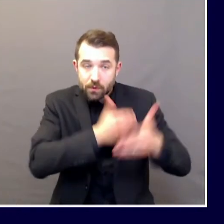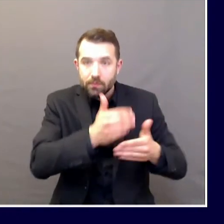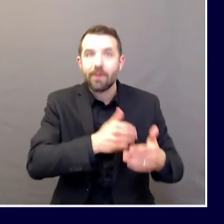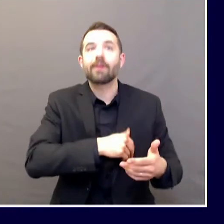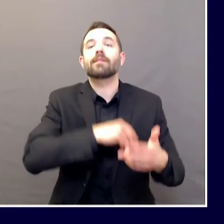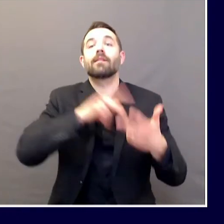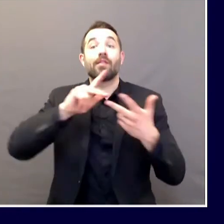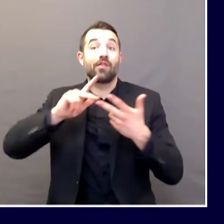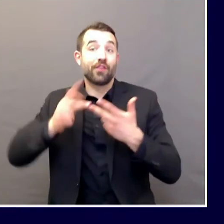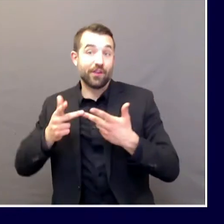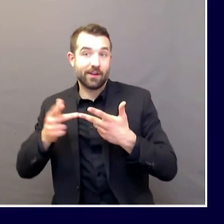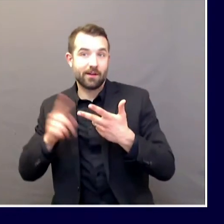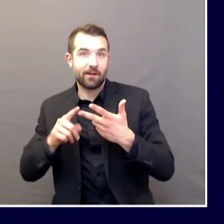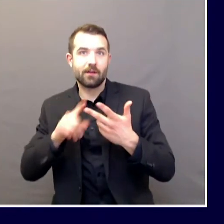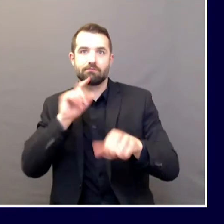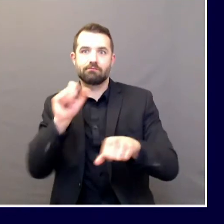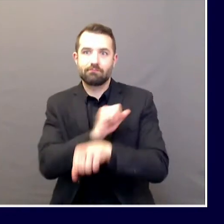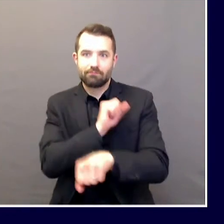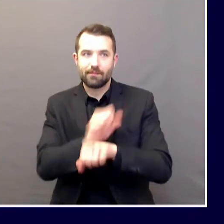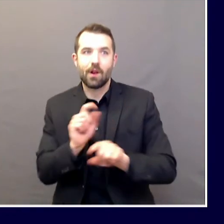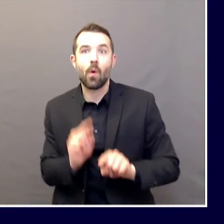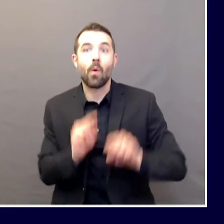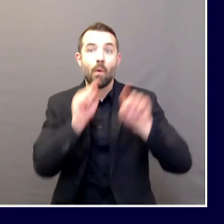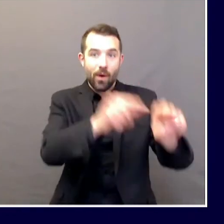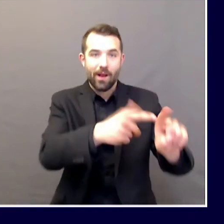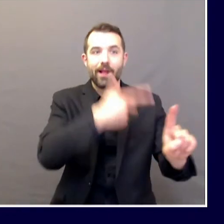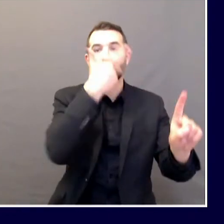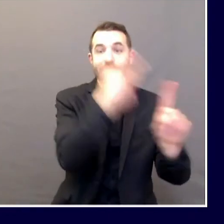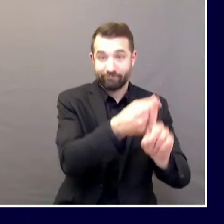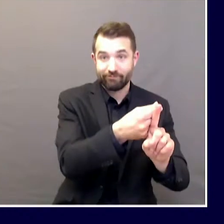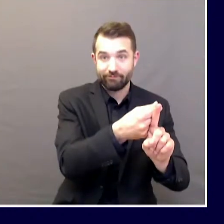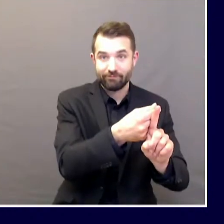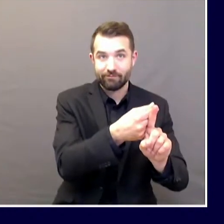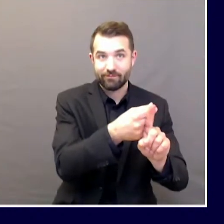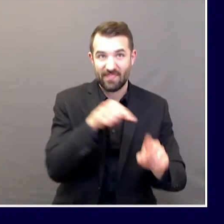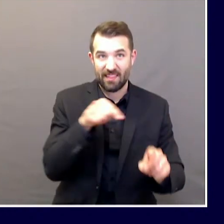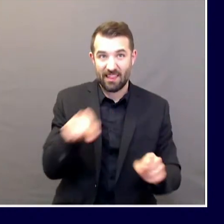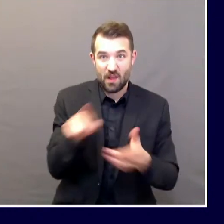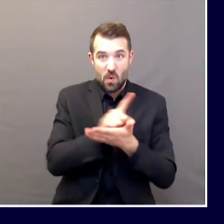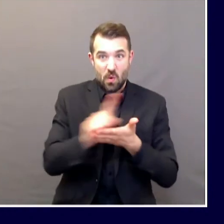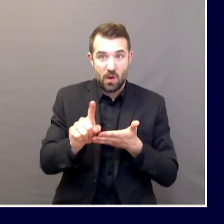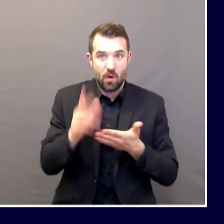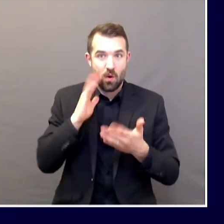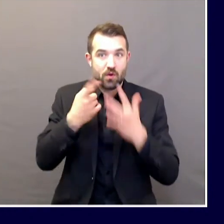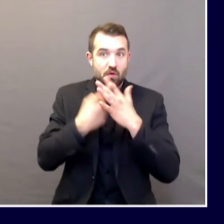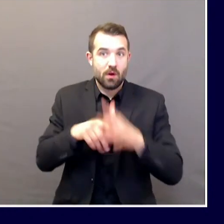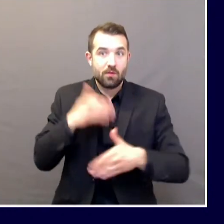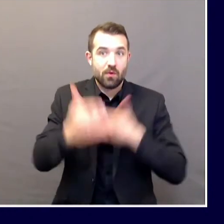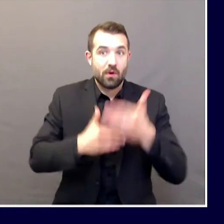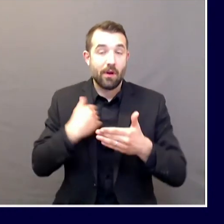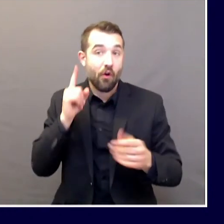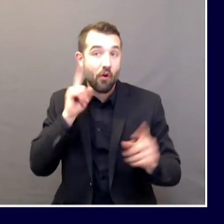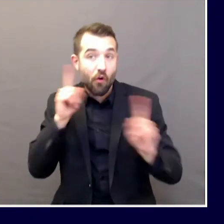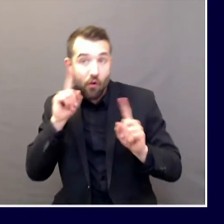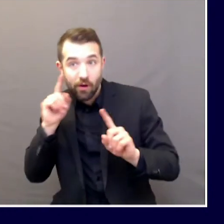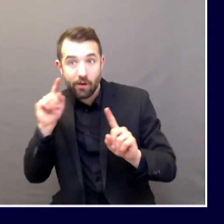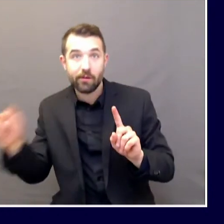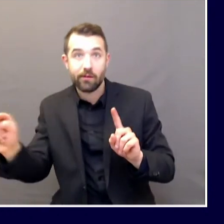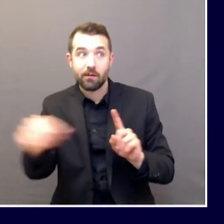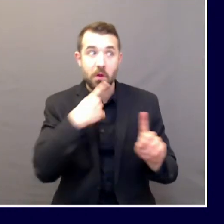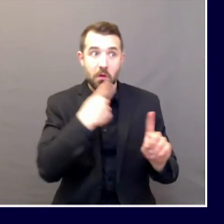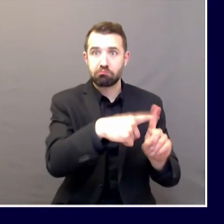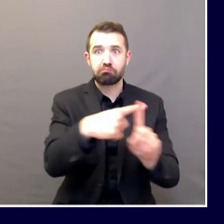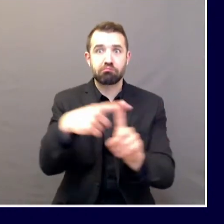week. Thus far, the reports I've heard have been very positive. I want to wait and see how the data look and see how we can improve it going forward.